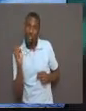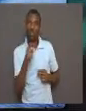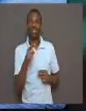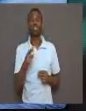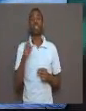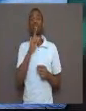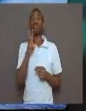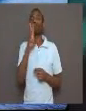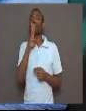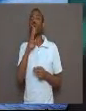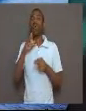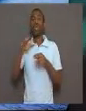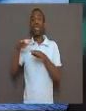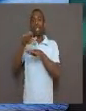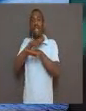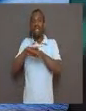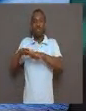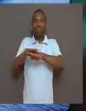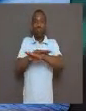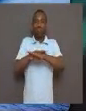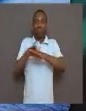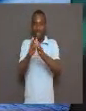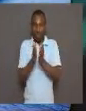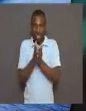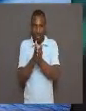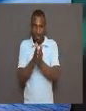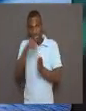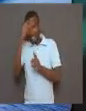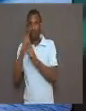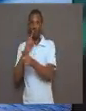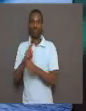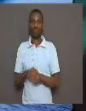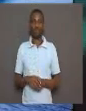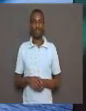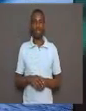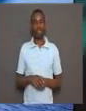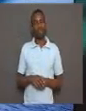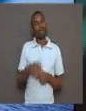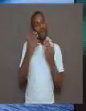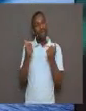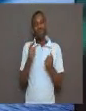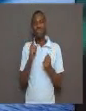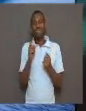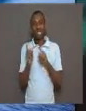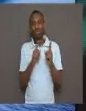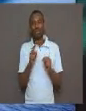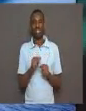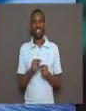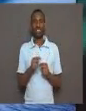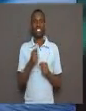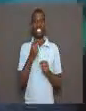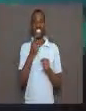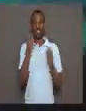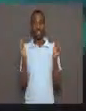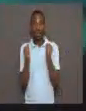An iceberg floats because ice is less dense than the water it floats in.